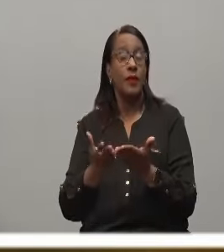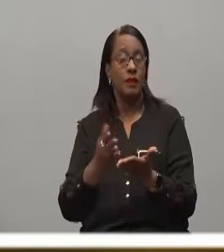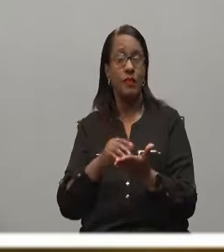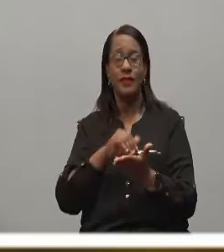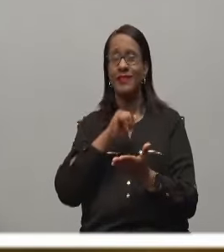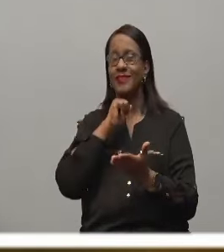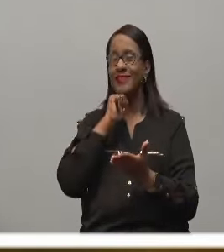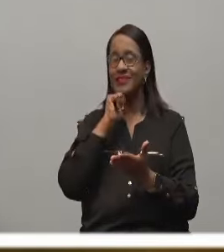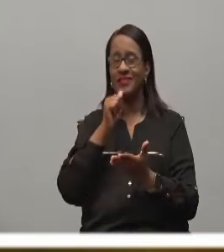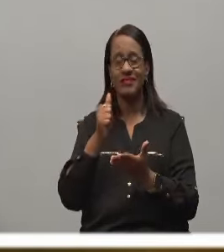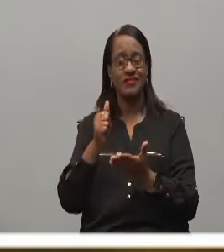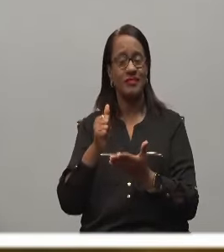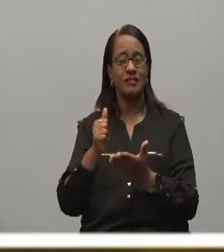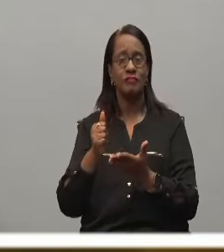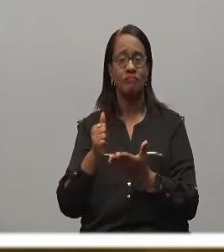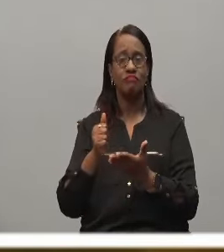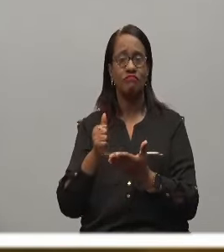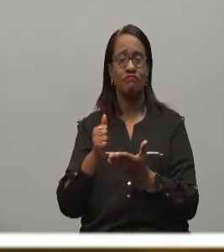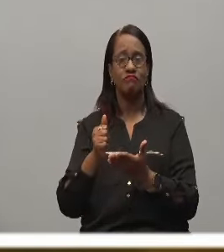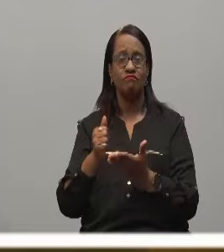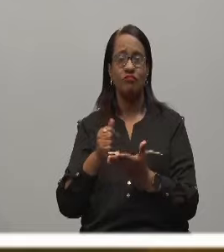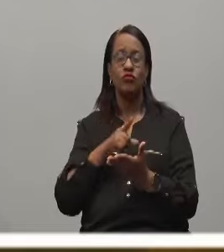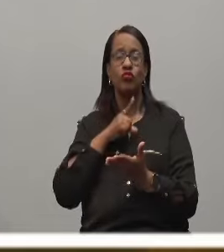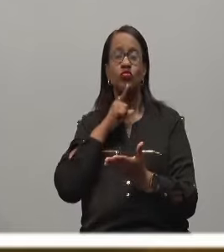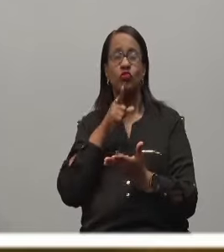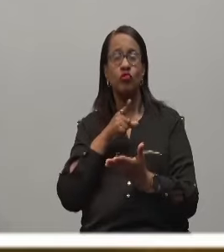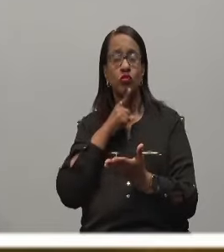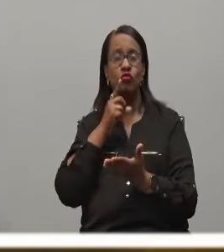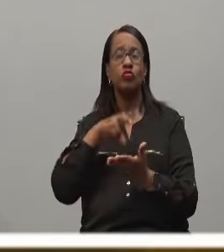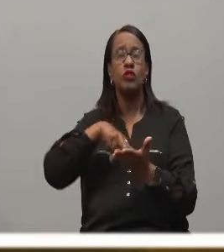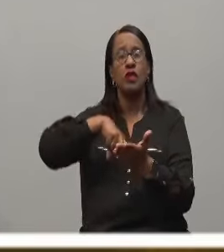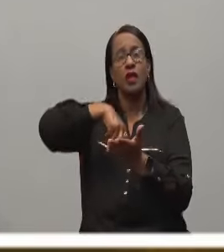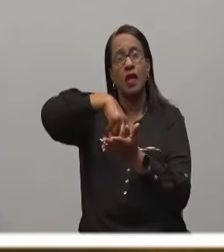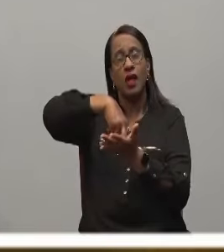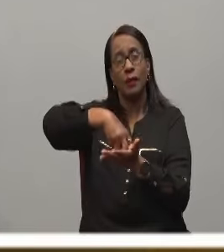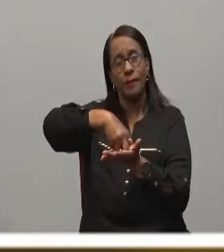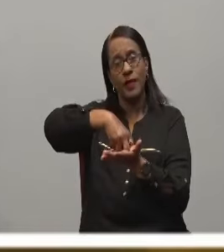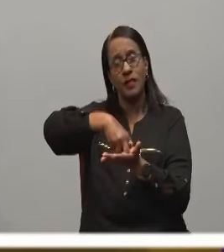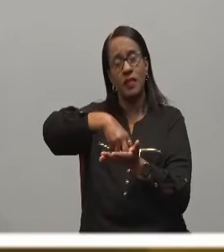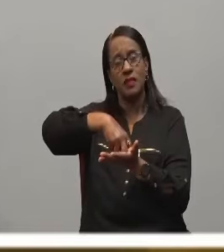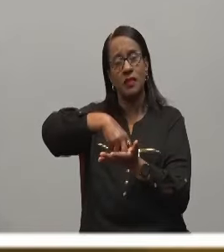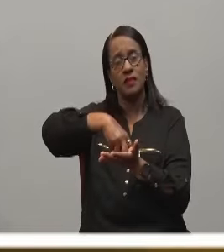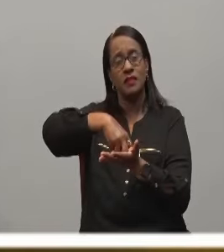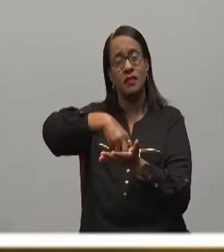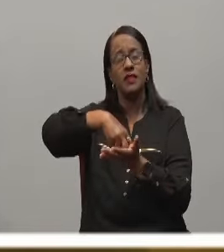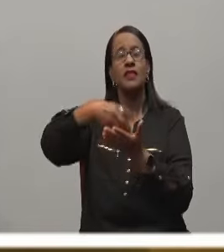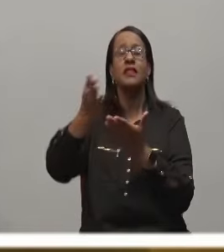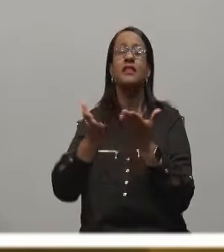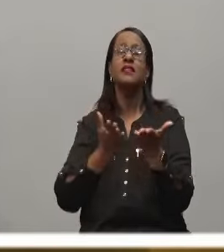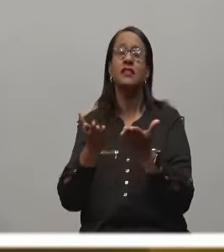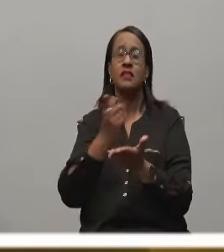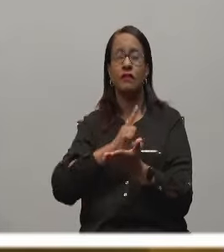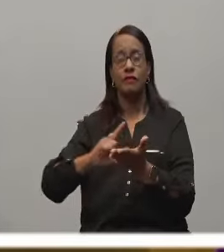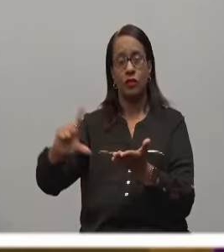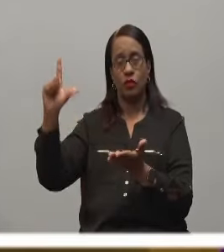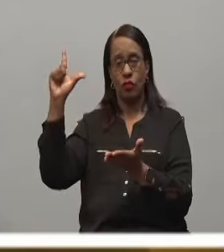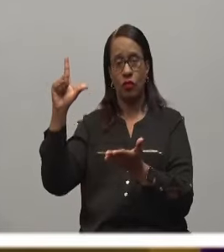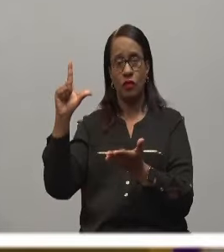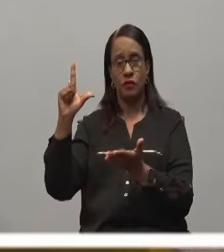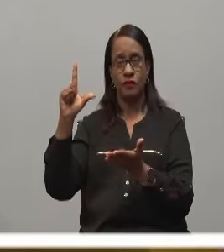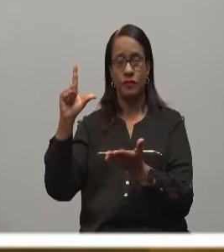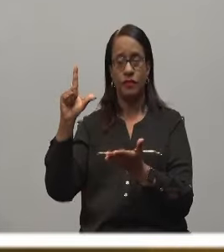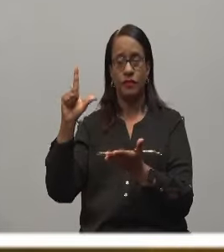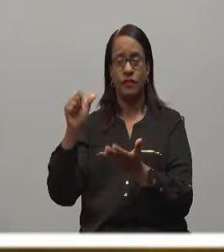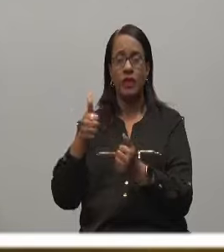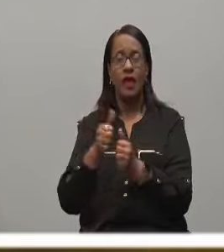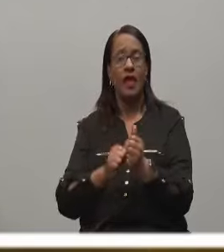game in serving the Lord. And if you're living a kind of mediocre kind of Christianity where everything is everything